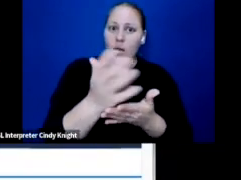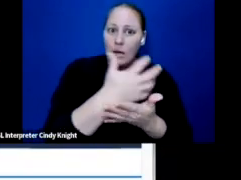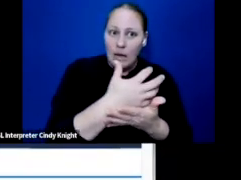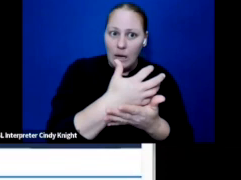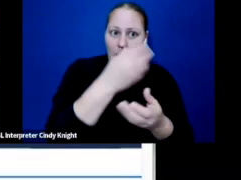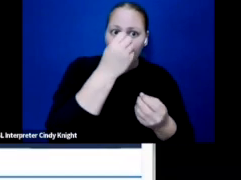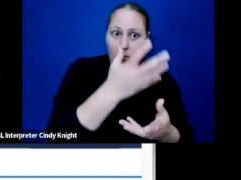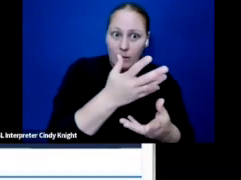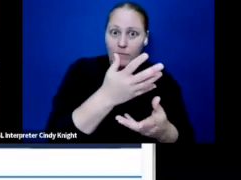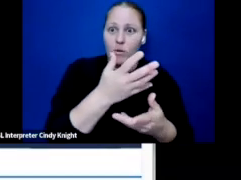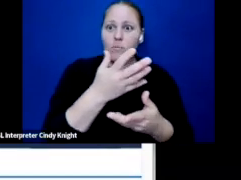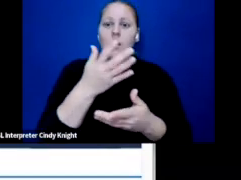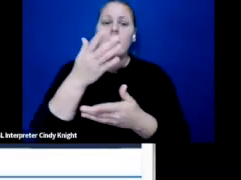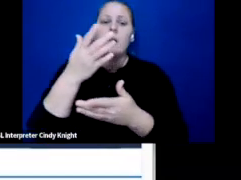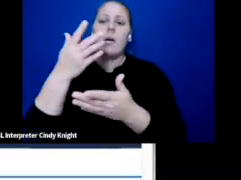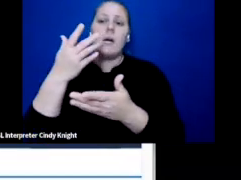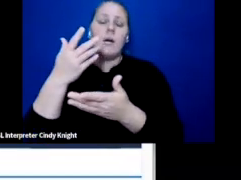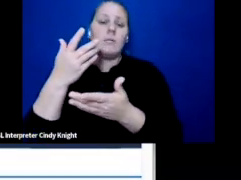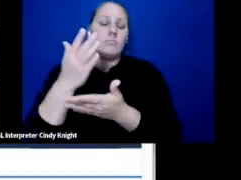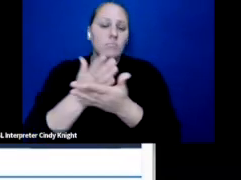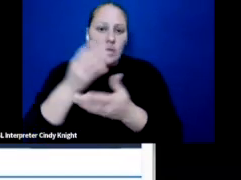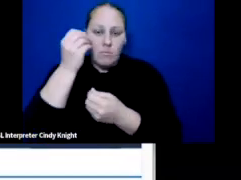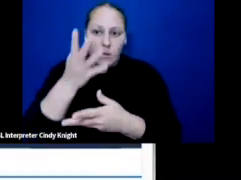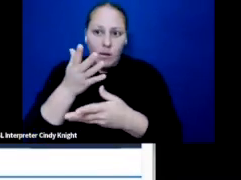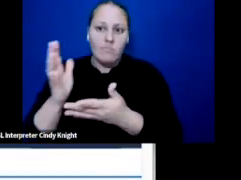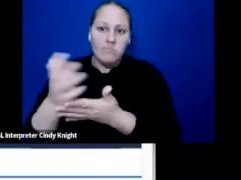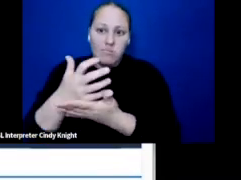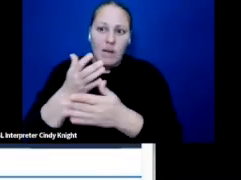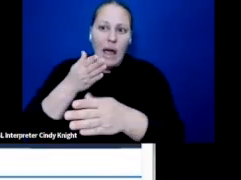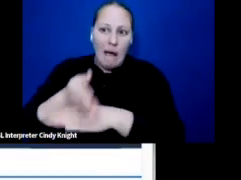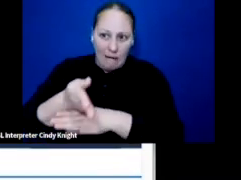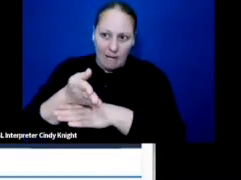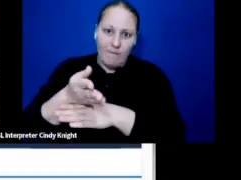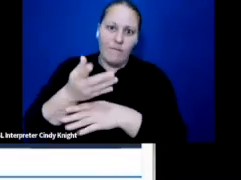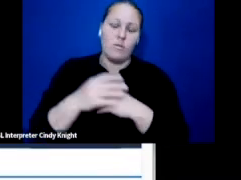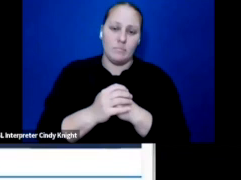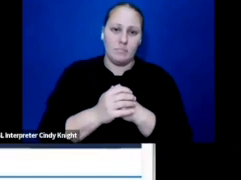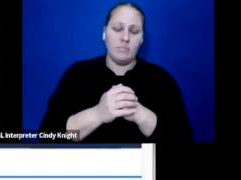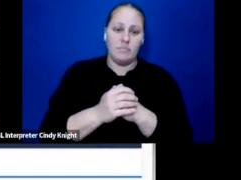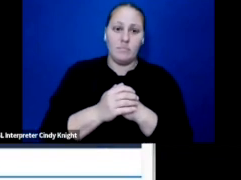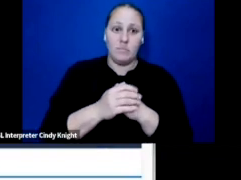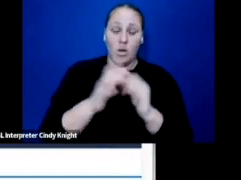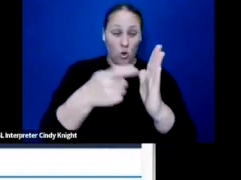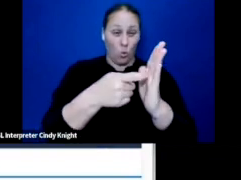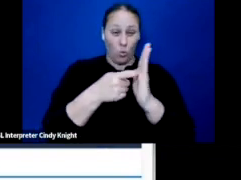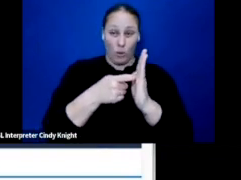points for and a place to put data points that you've captured during a conversation, but we just don't want to slow anything down by requiring